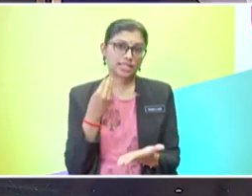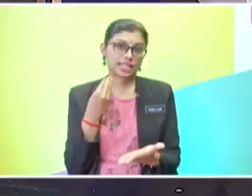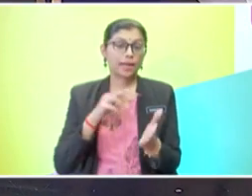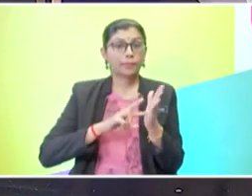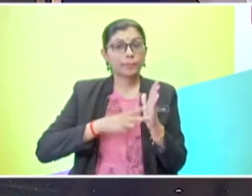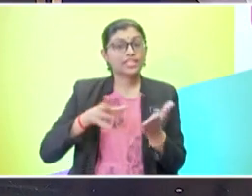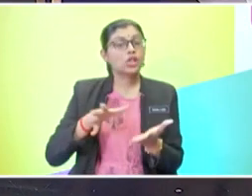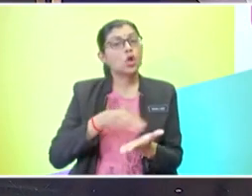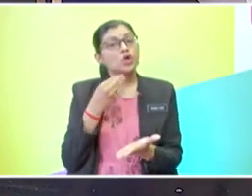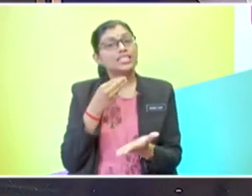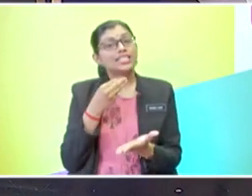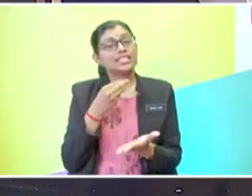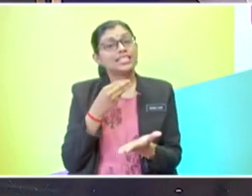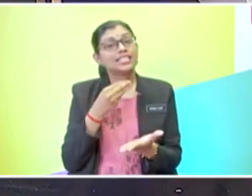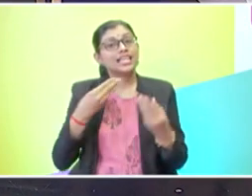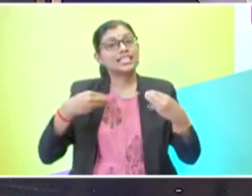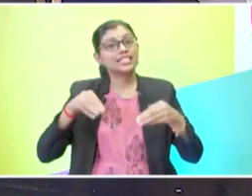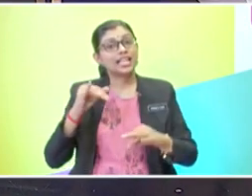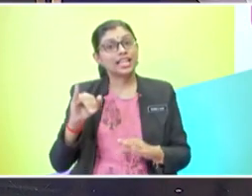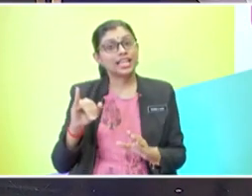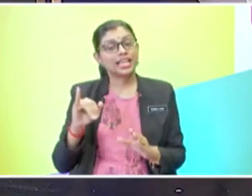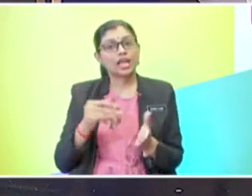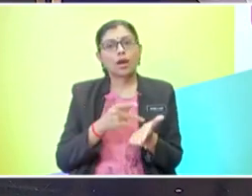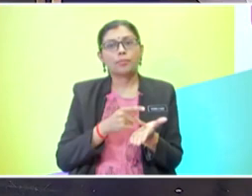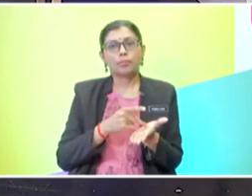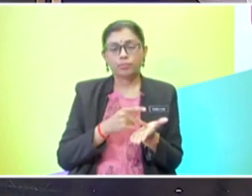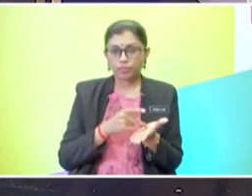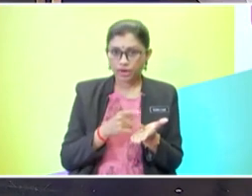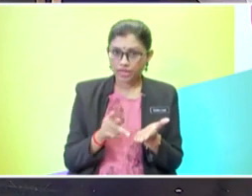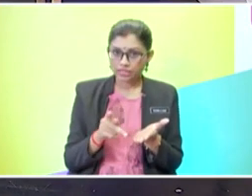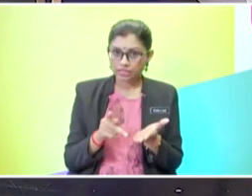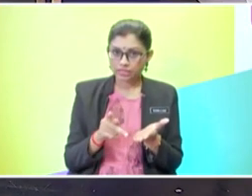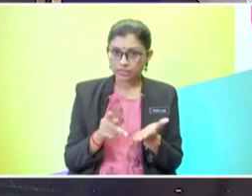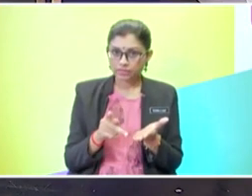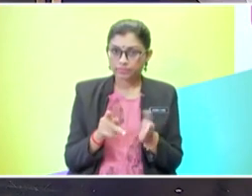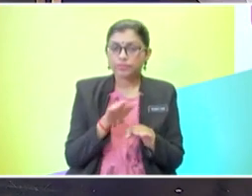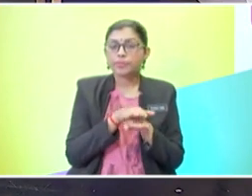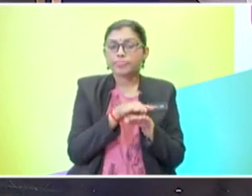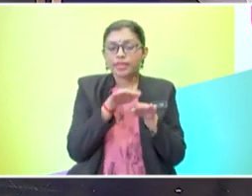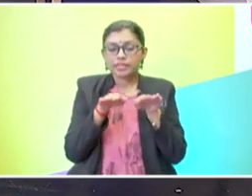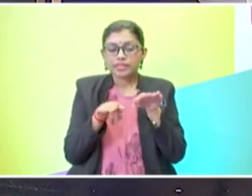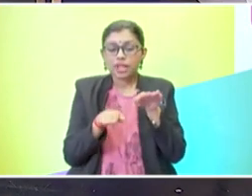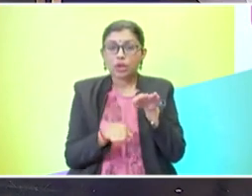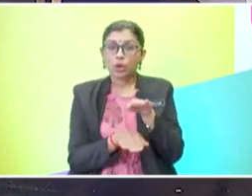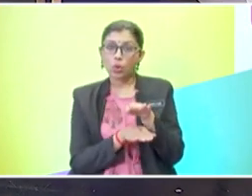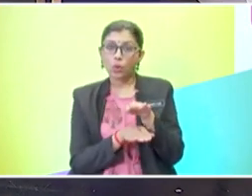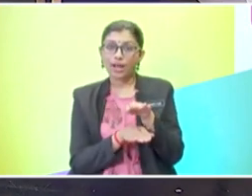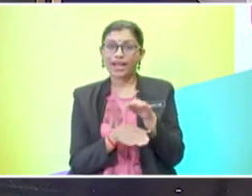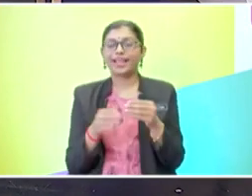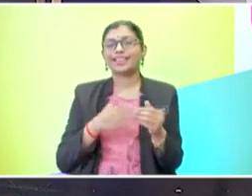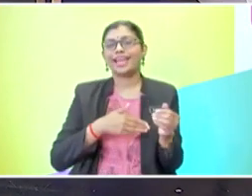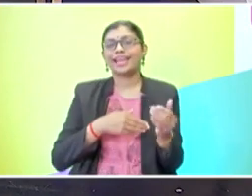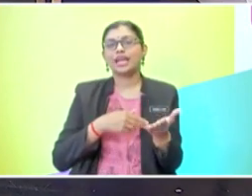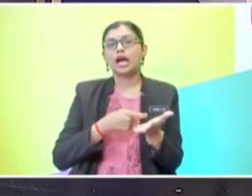the reduced bit only, okay? When you want to have profit, you increase high, right? Yes, correct. Okay, so that's